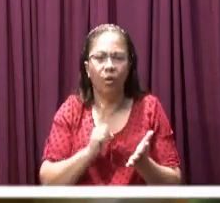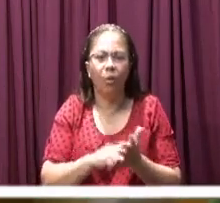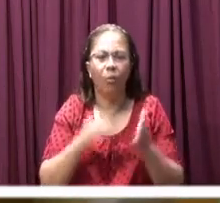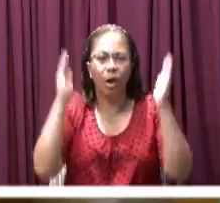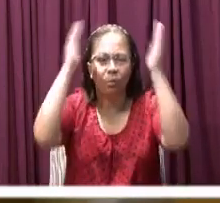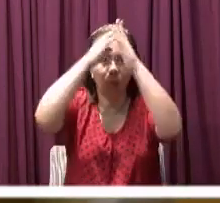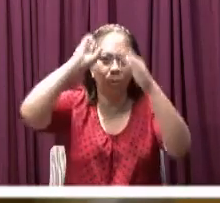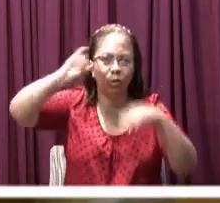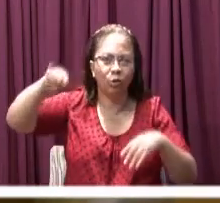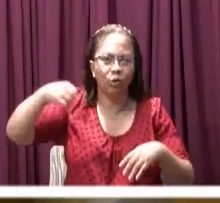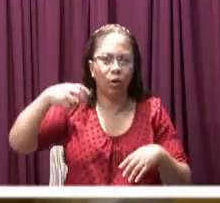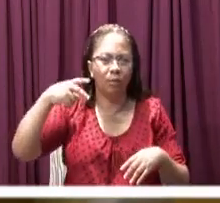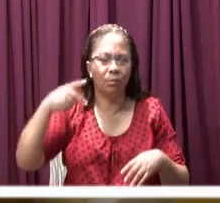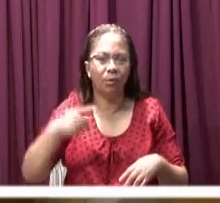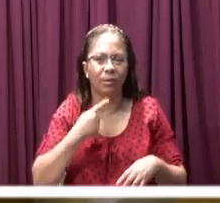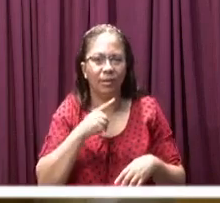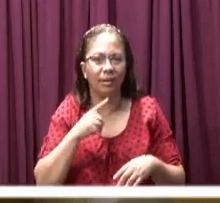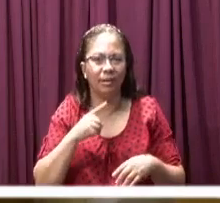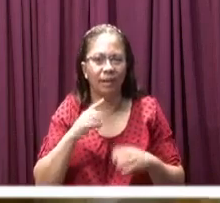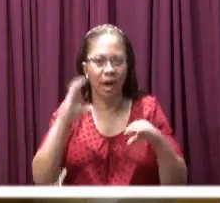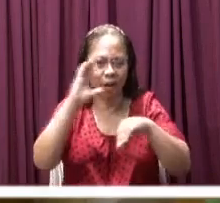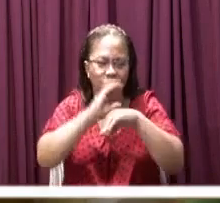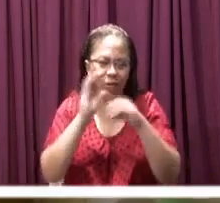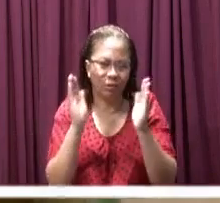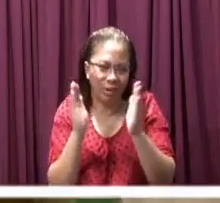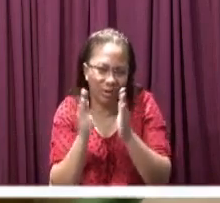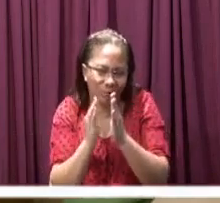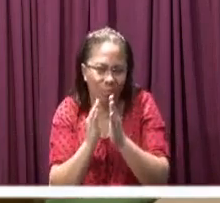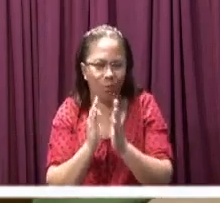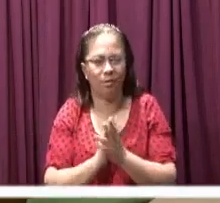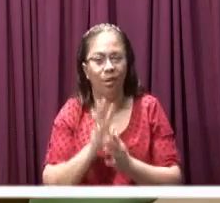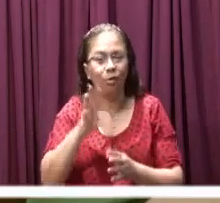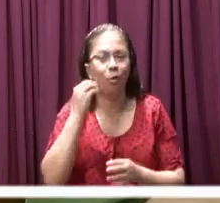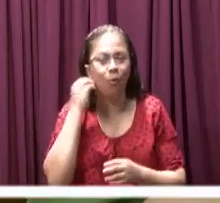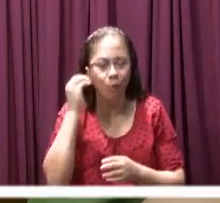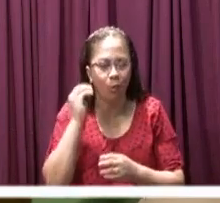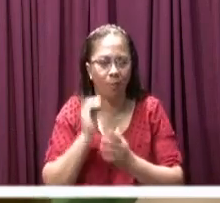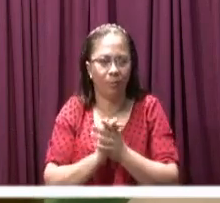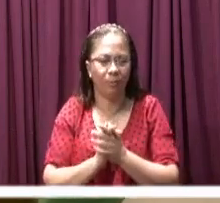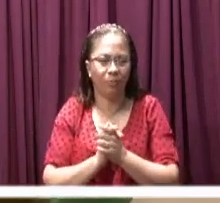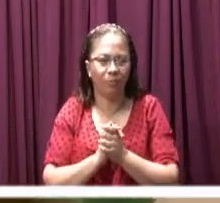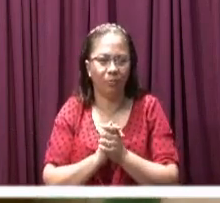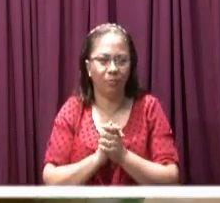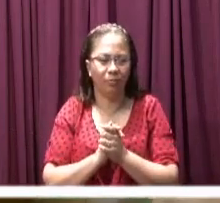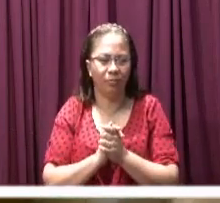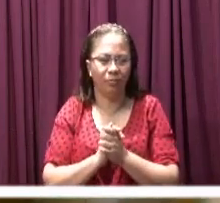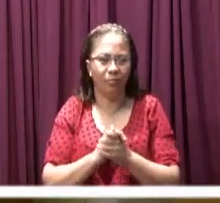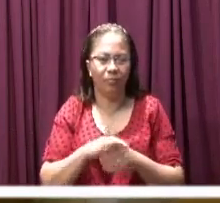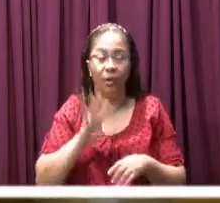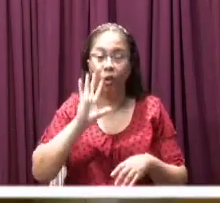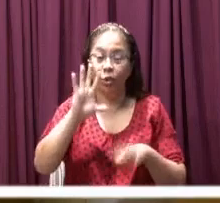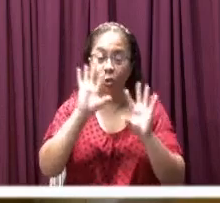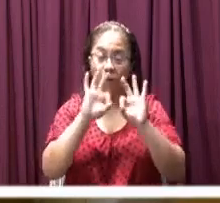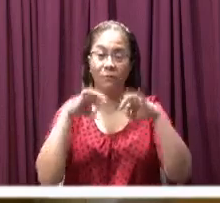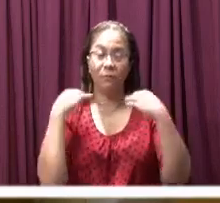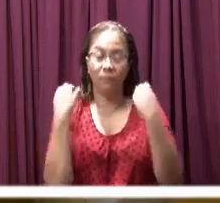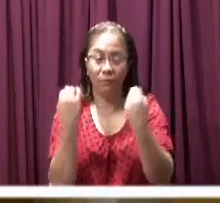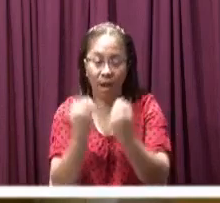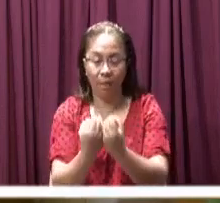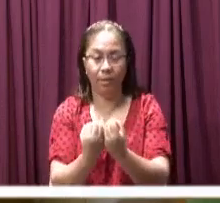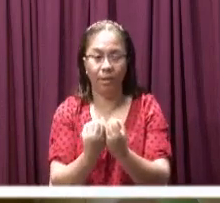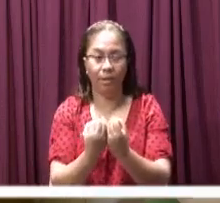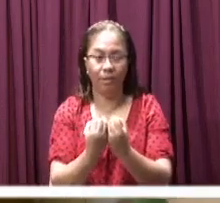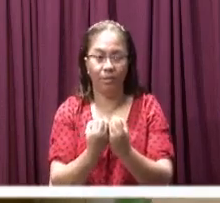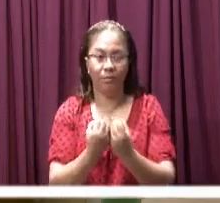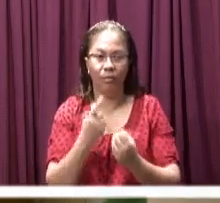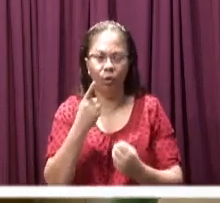would say, the church in miniature. You have to understand that in your family, and as a family, not only